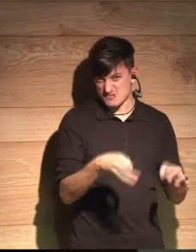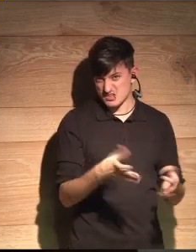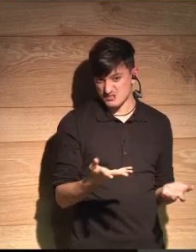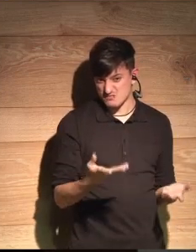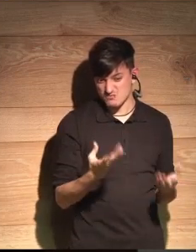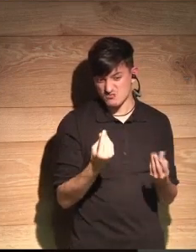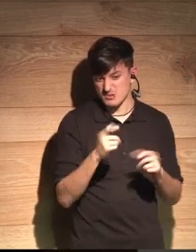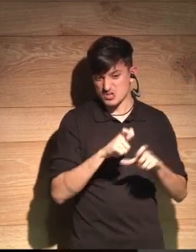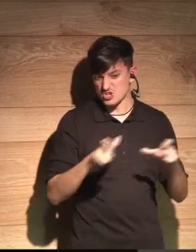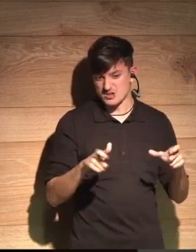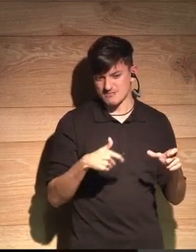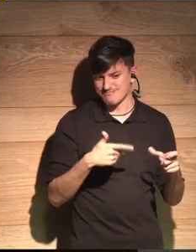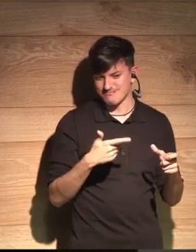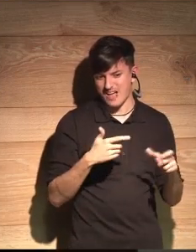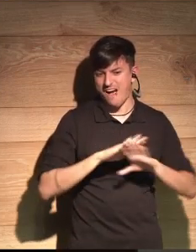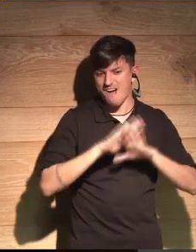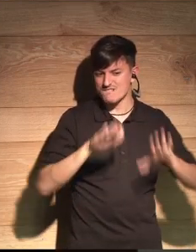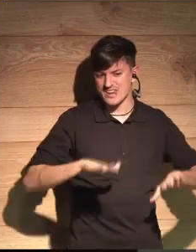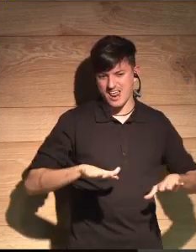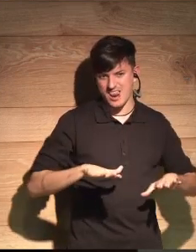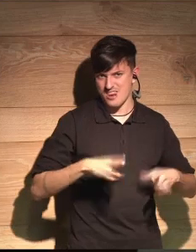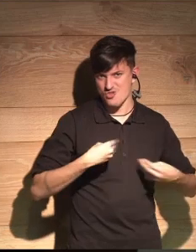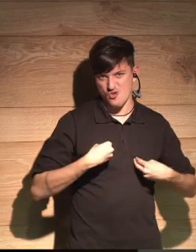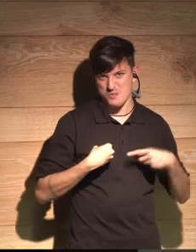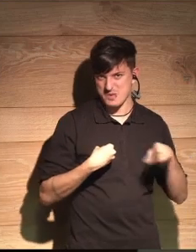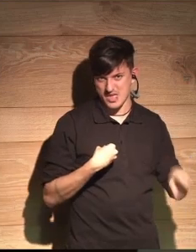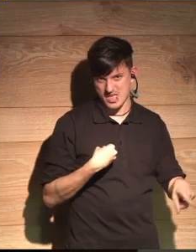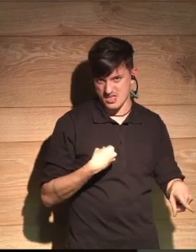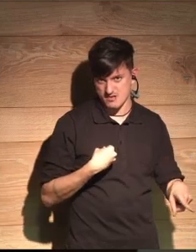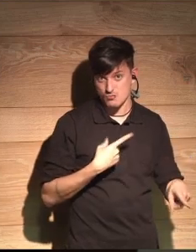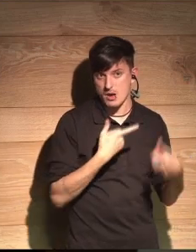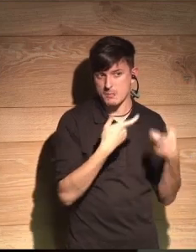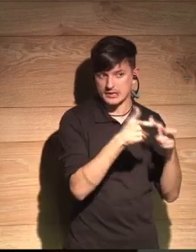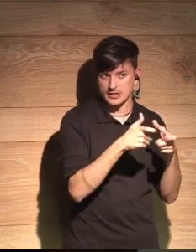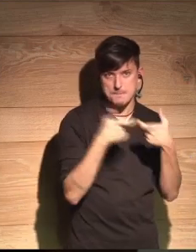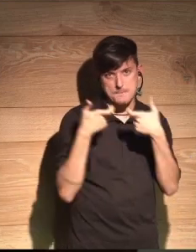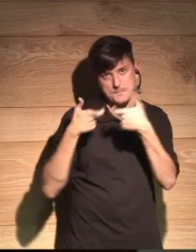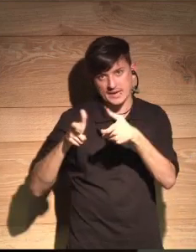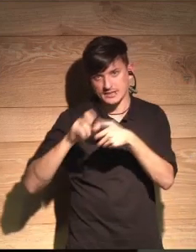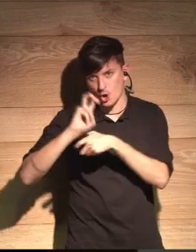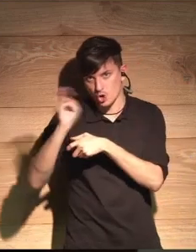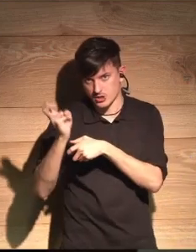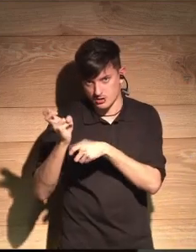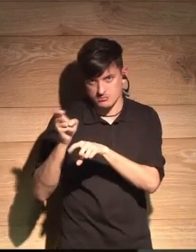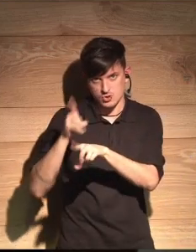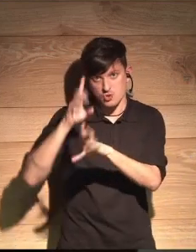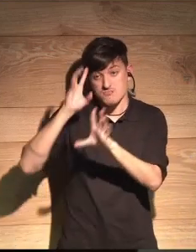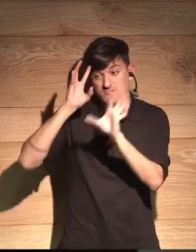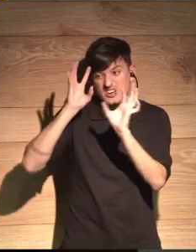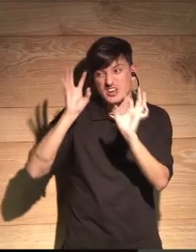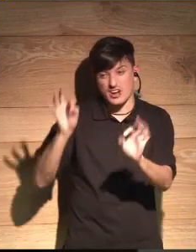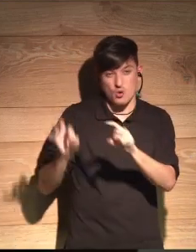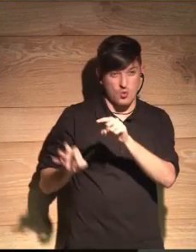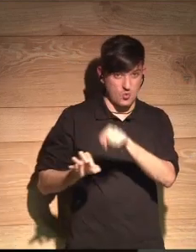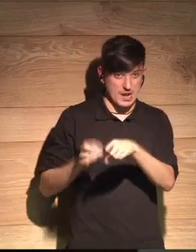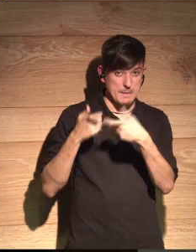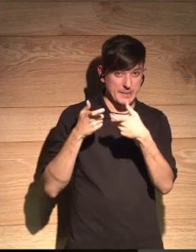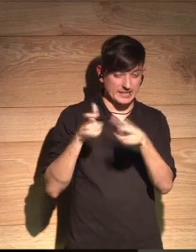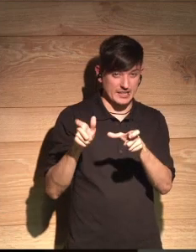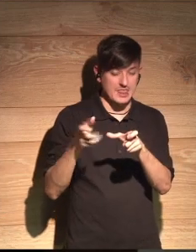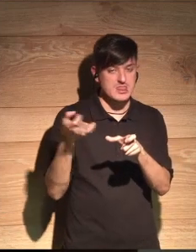and poor houses. So a lot of those people did not or could not continue living there. This is one part, but